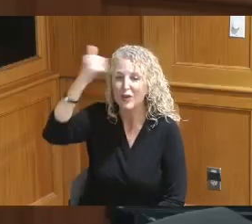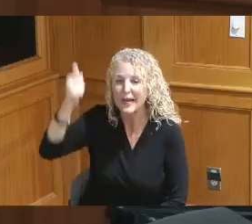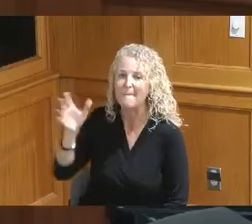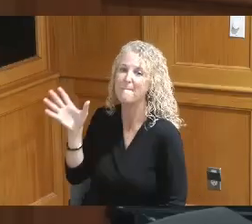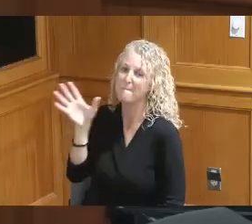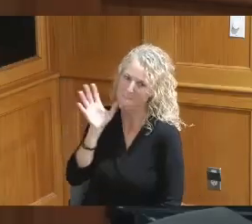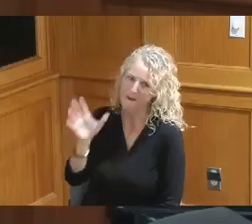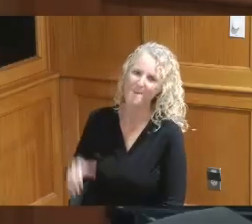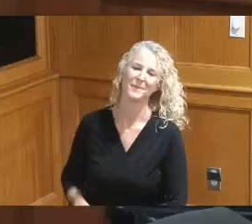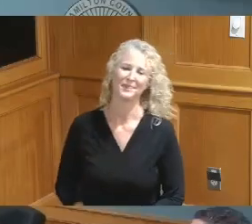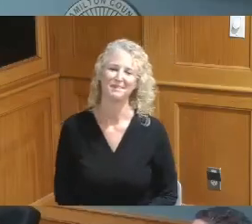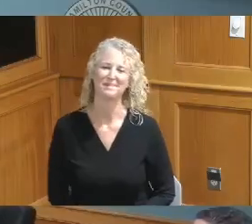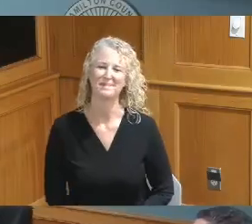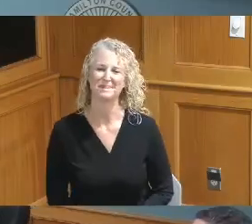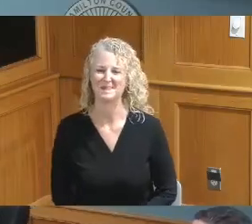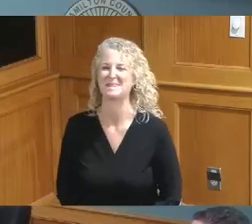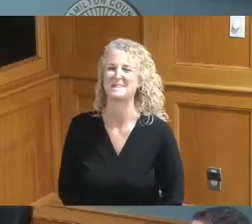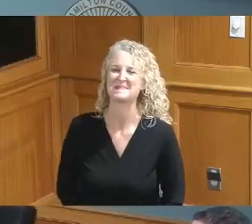do.